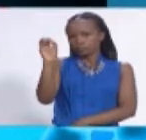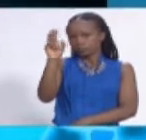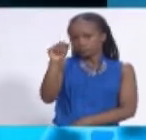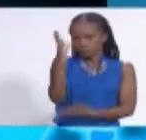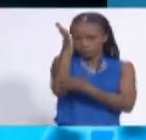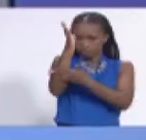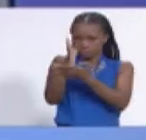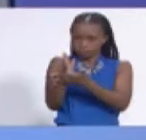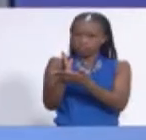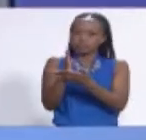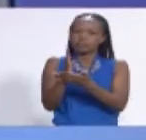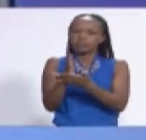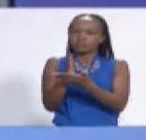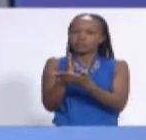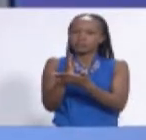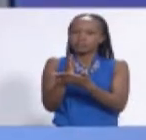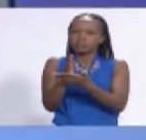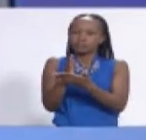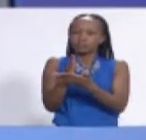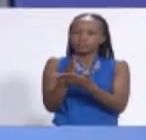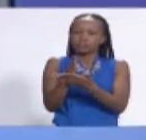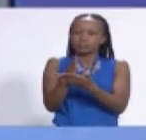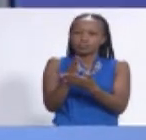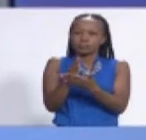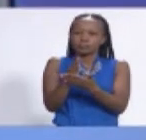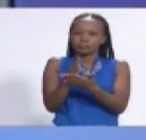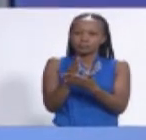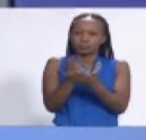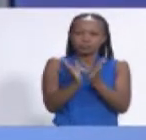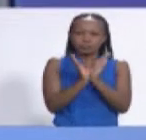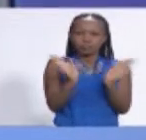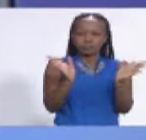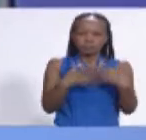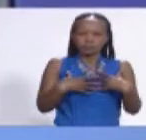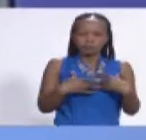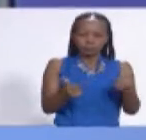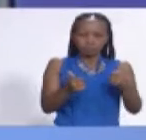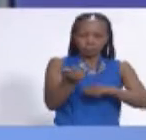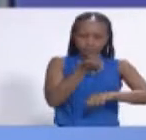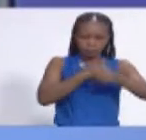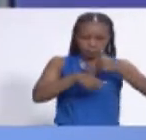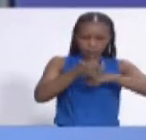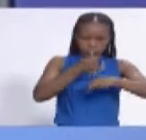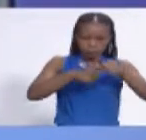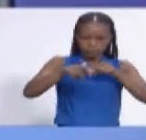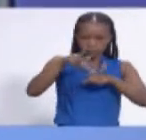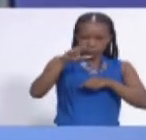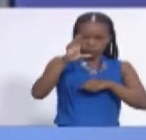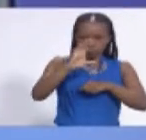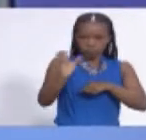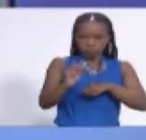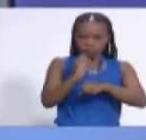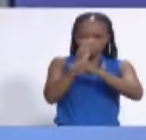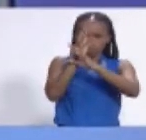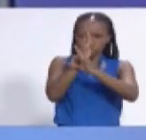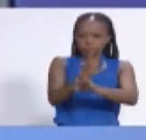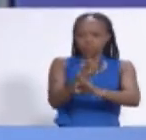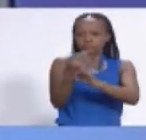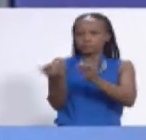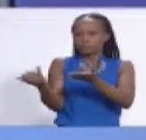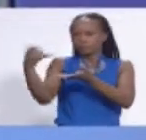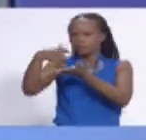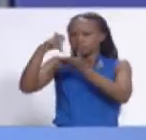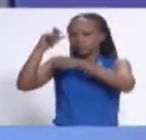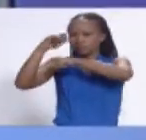some of, the Public Health Act that, of course, the CS was forced to invoke earlier